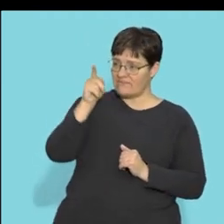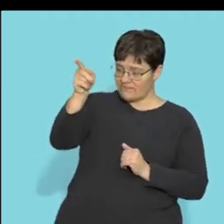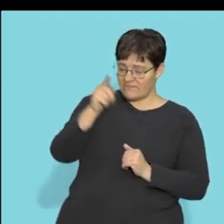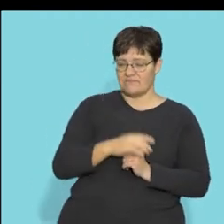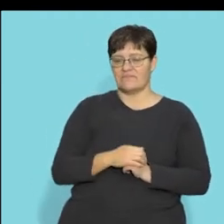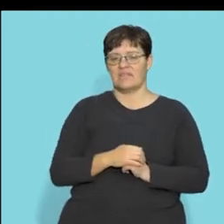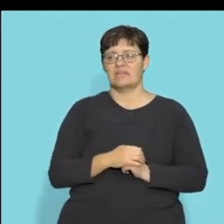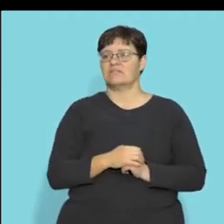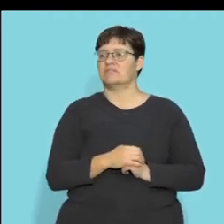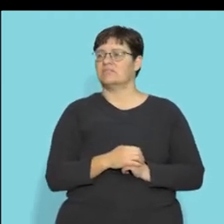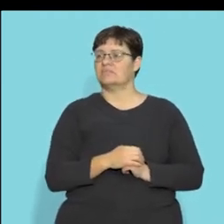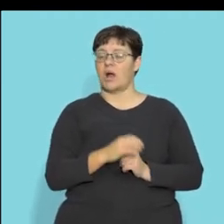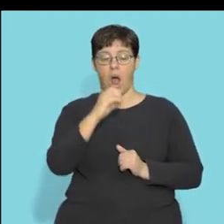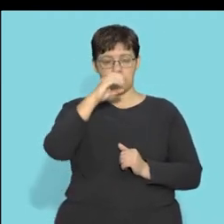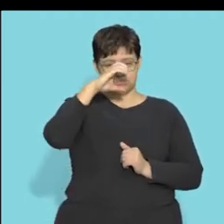F.